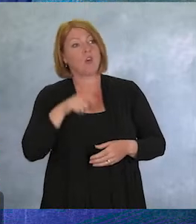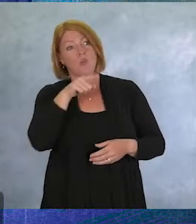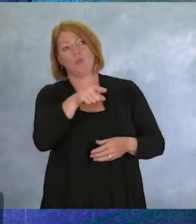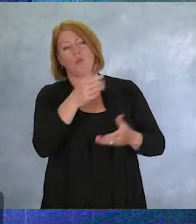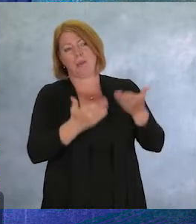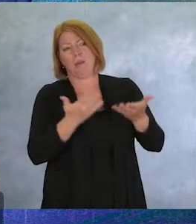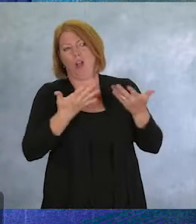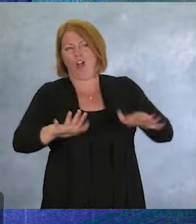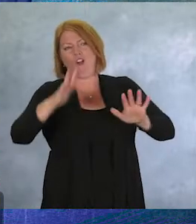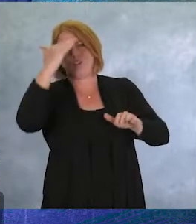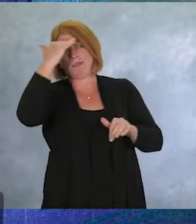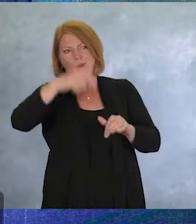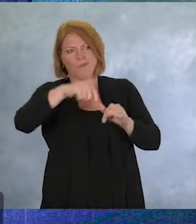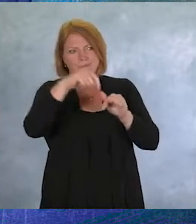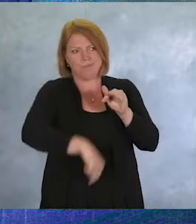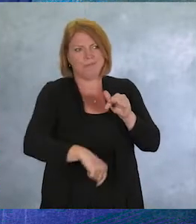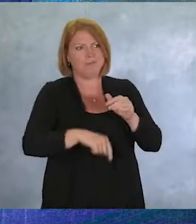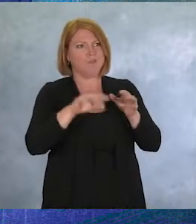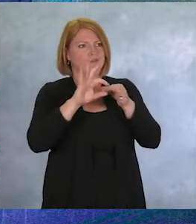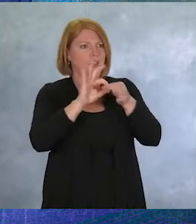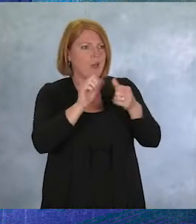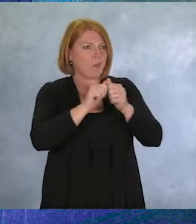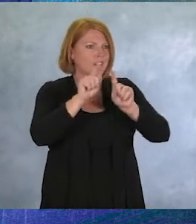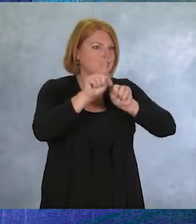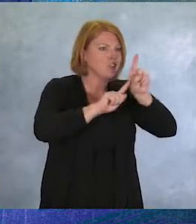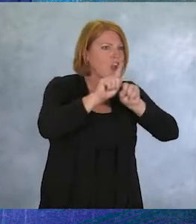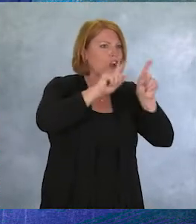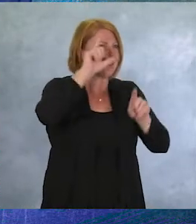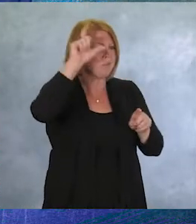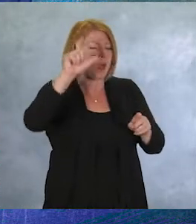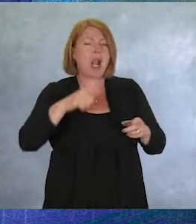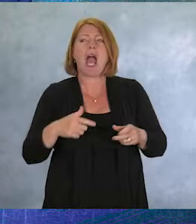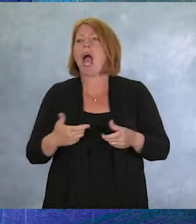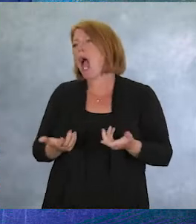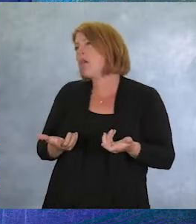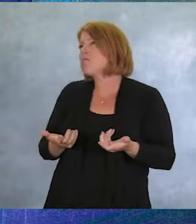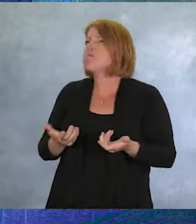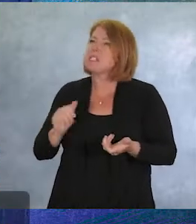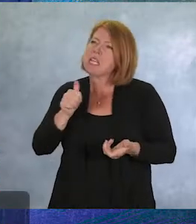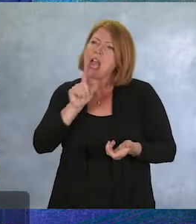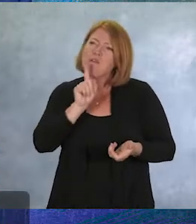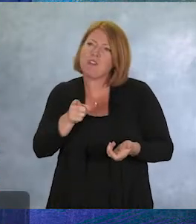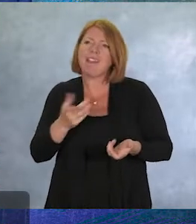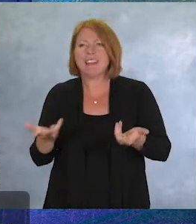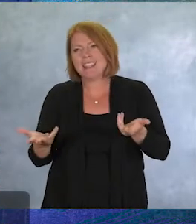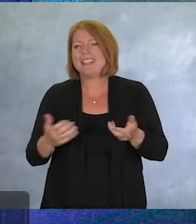So, but you probably know a lot more about stars and moons than I do. Not really.